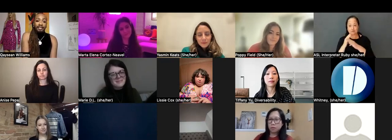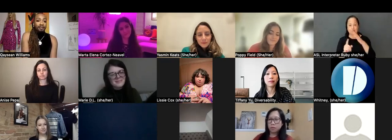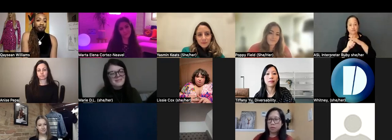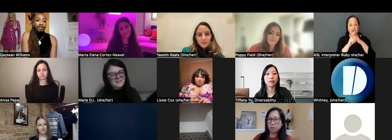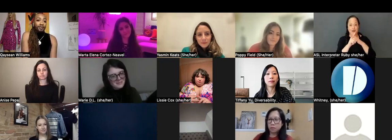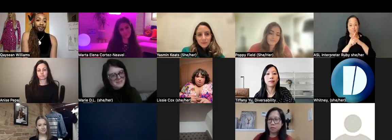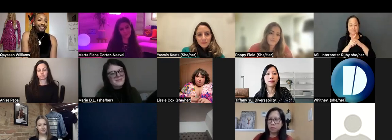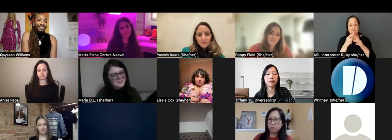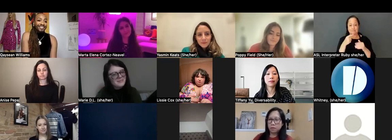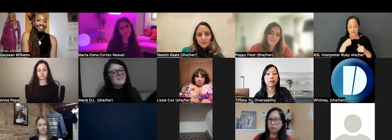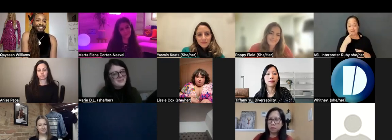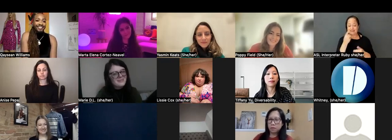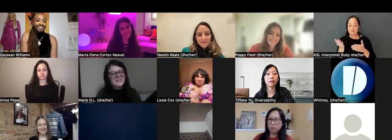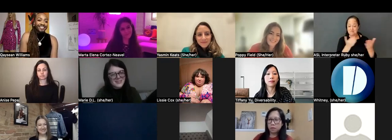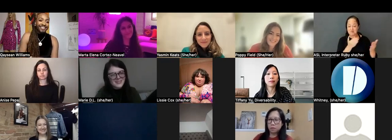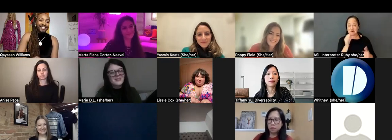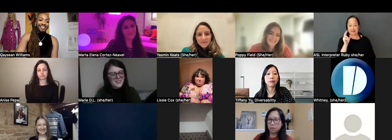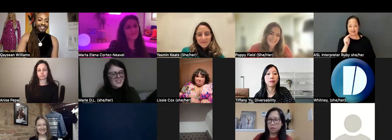face and I say, bring it on.